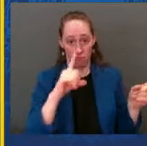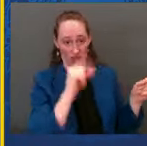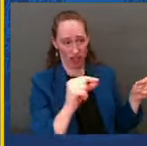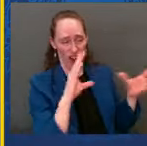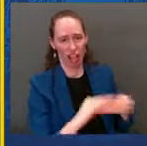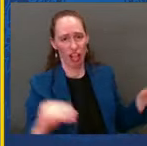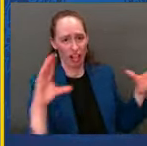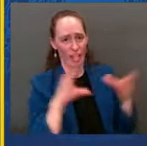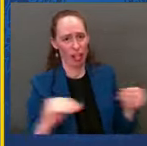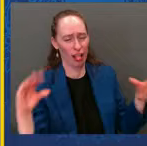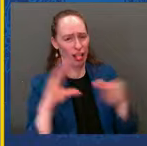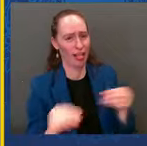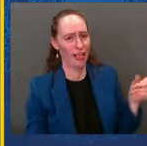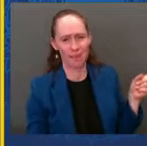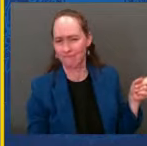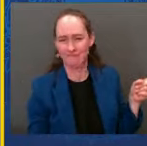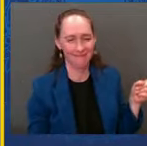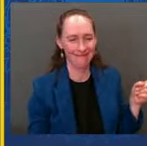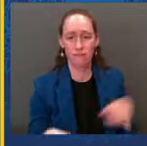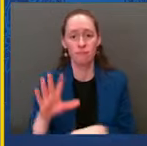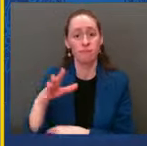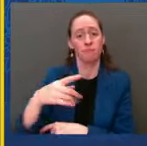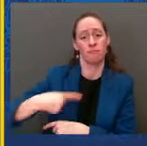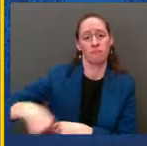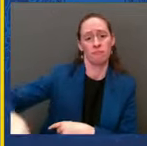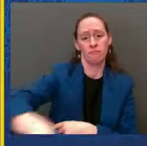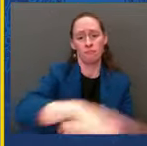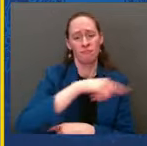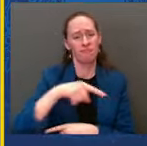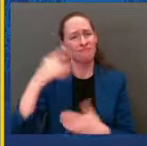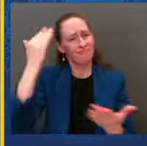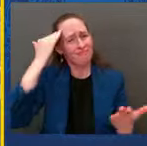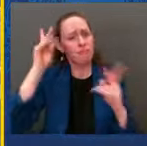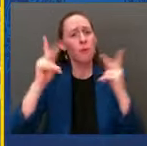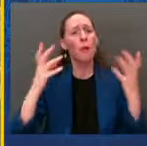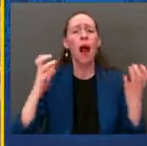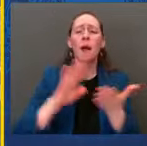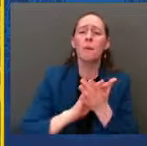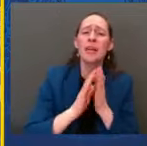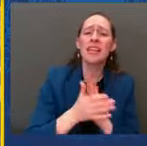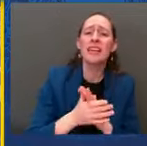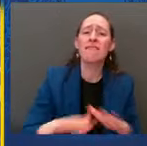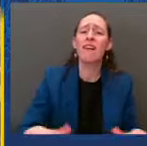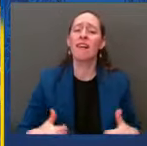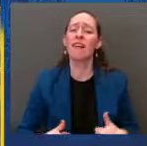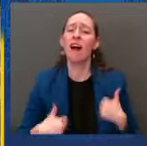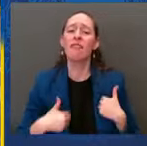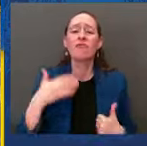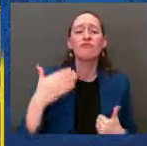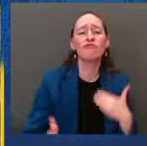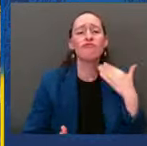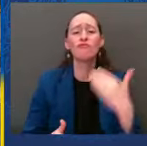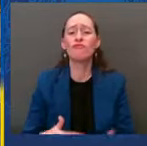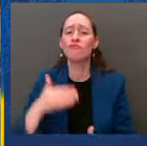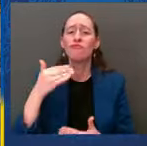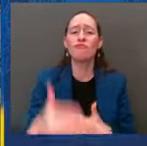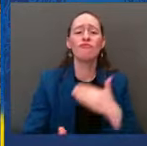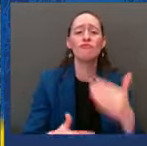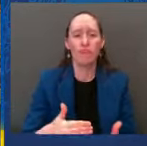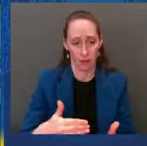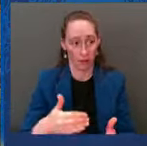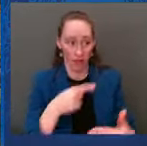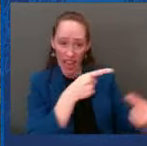the enemy. This war is never a necessity. It's a tragedy. President Putin chose